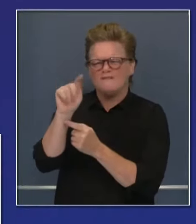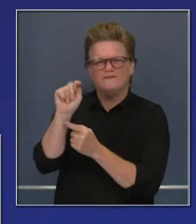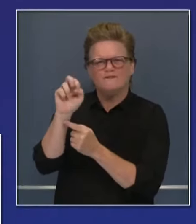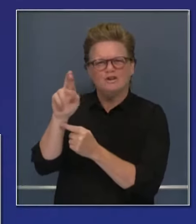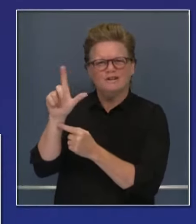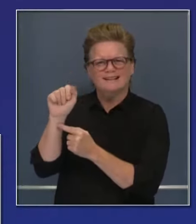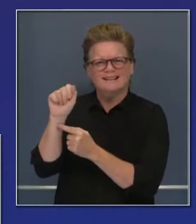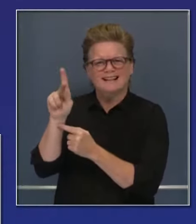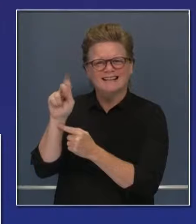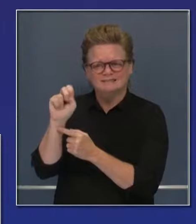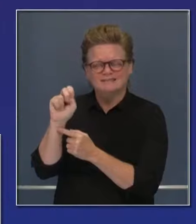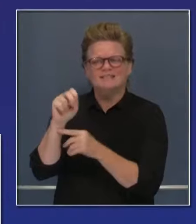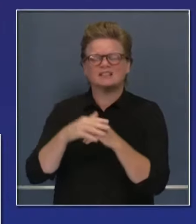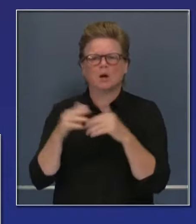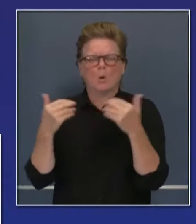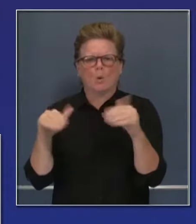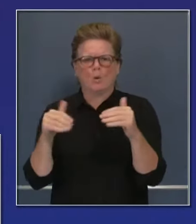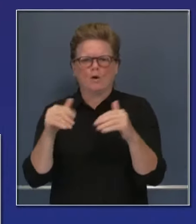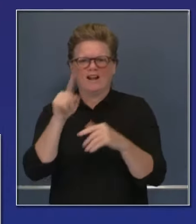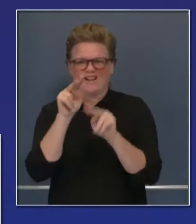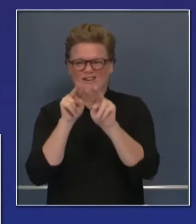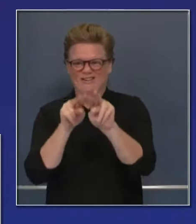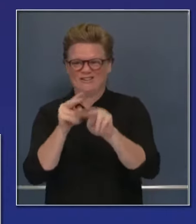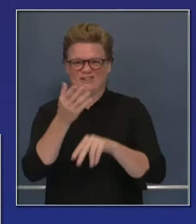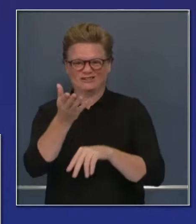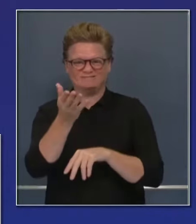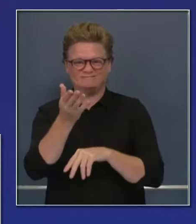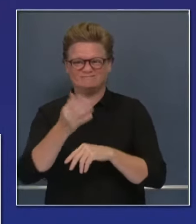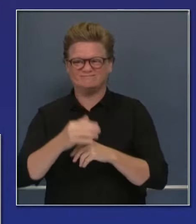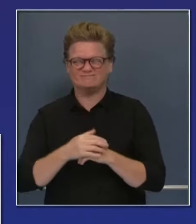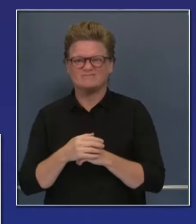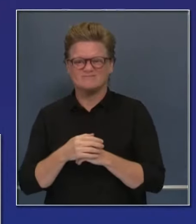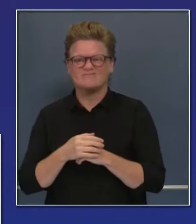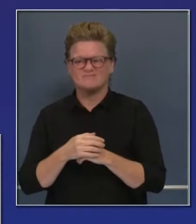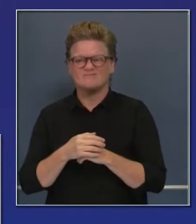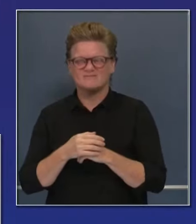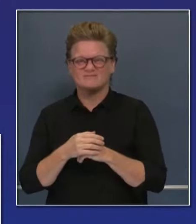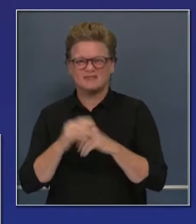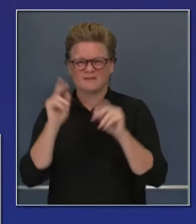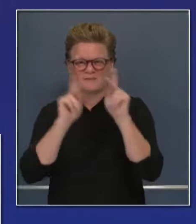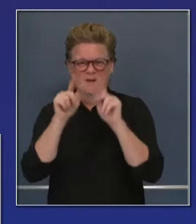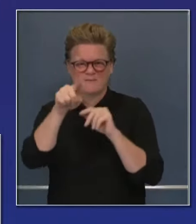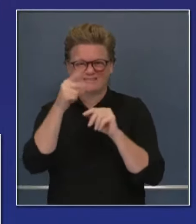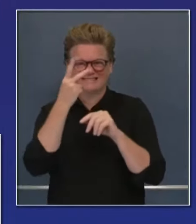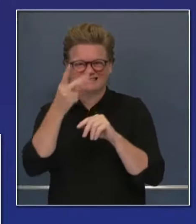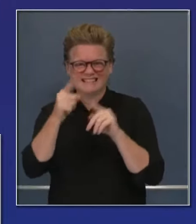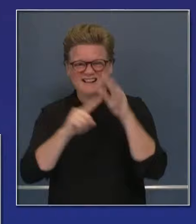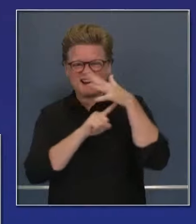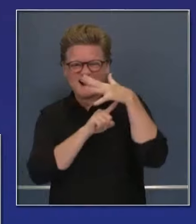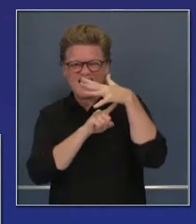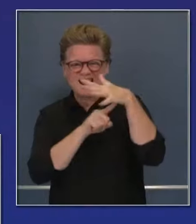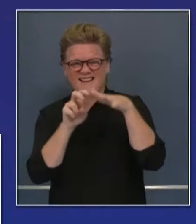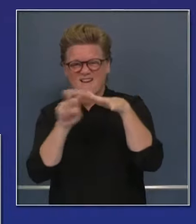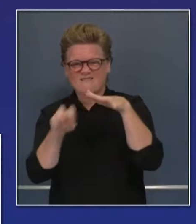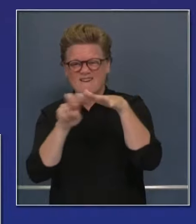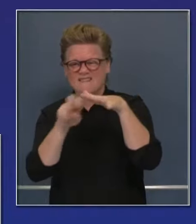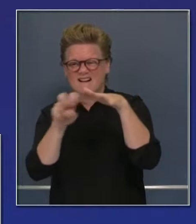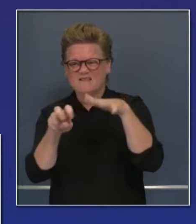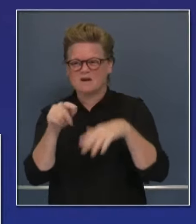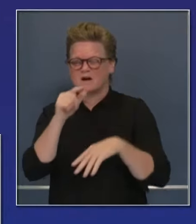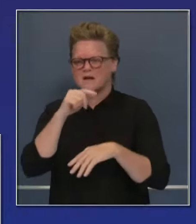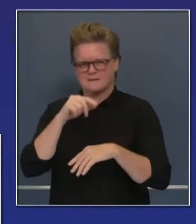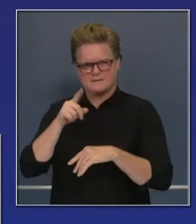in. You could see on this video some of the images of people that are coming off that Chinook helicopter. That was because of the bravery of our National